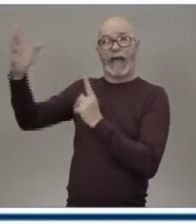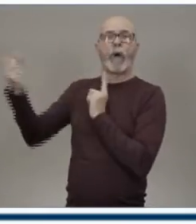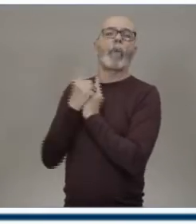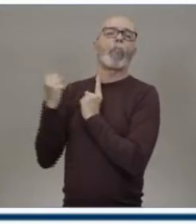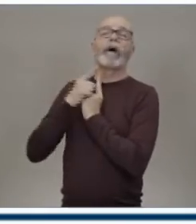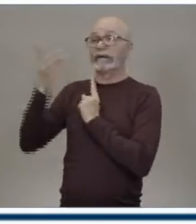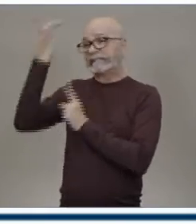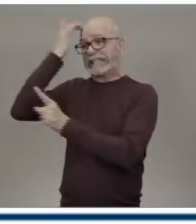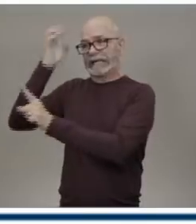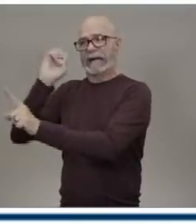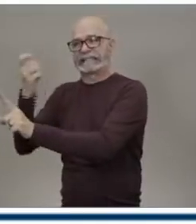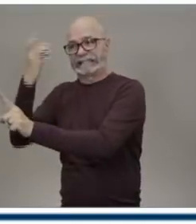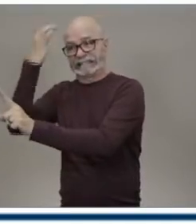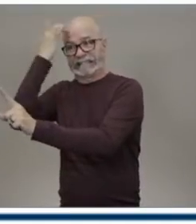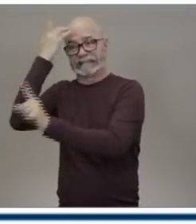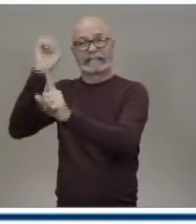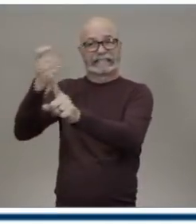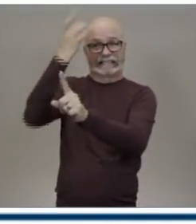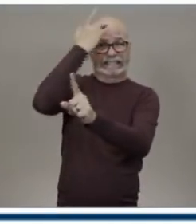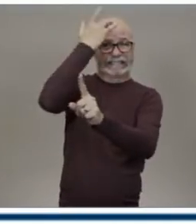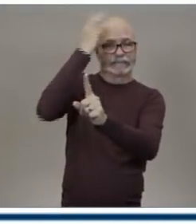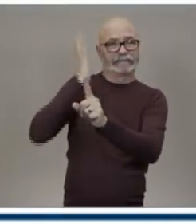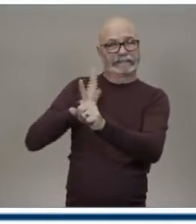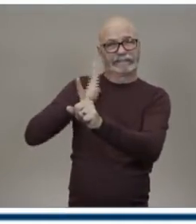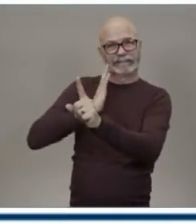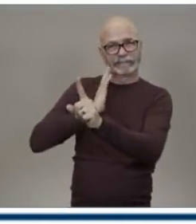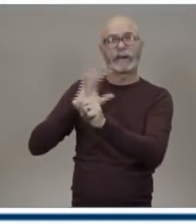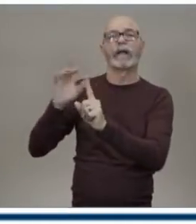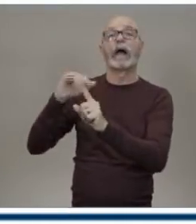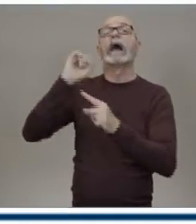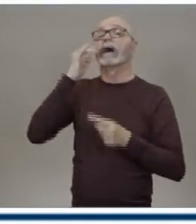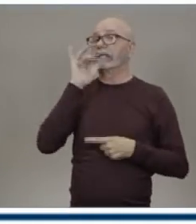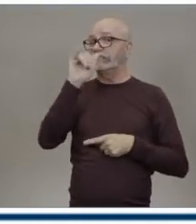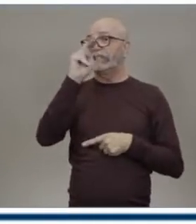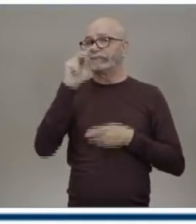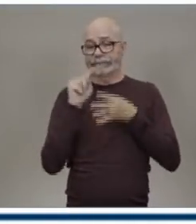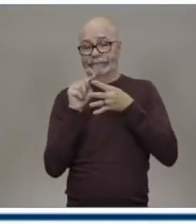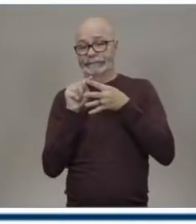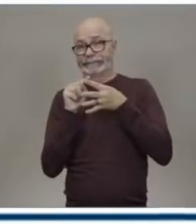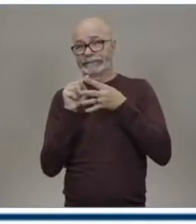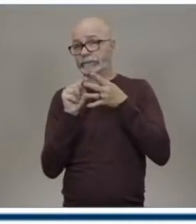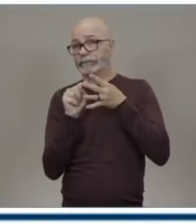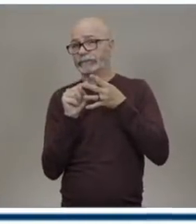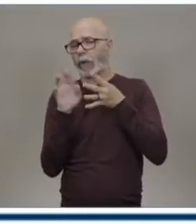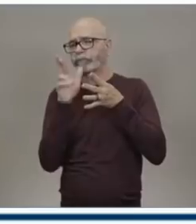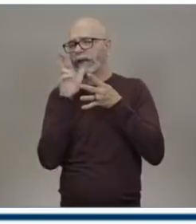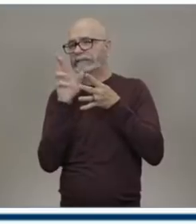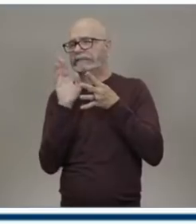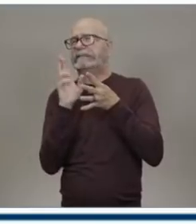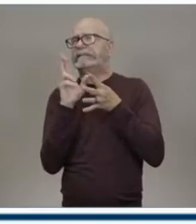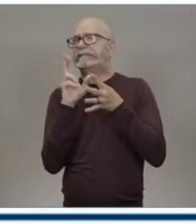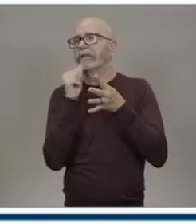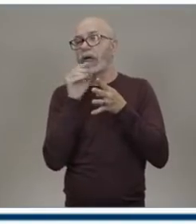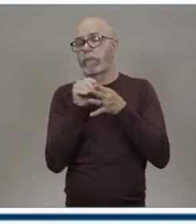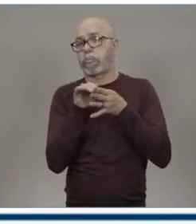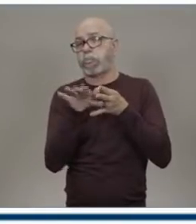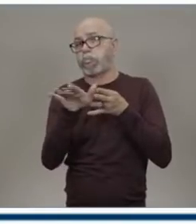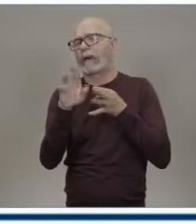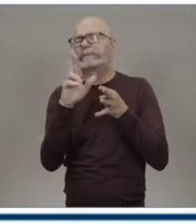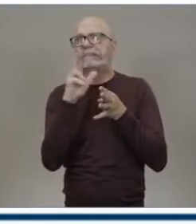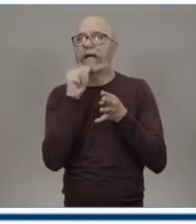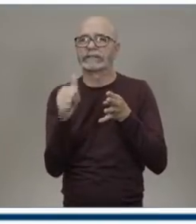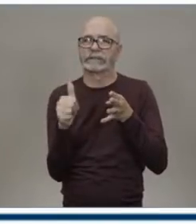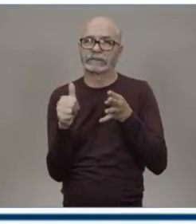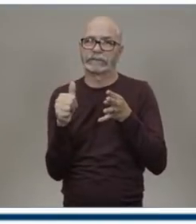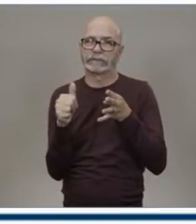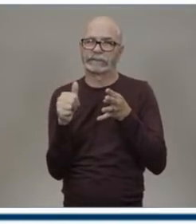what holds into January. And that we don't start to see a surge or an increased proportion of our cases that would suggest they're locally